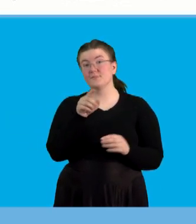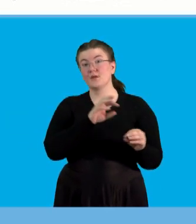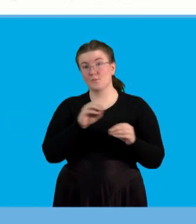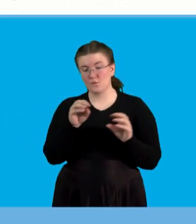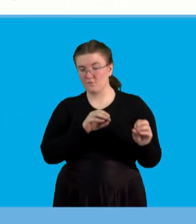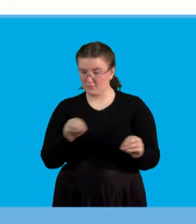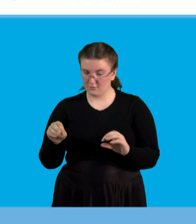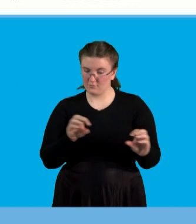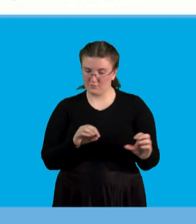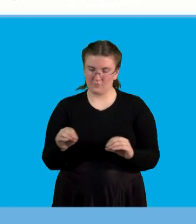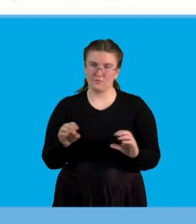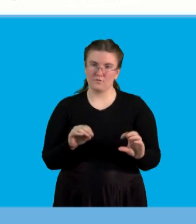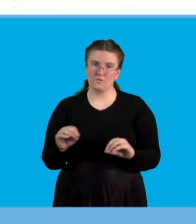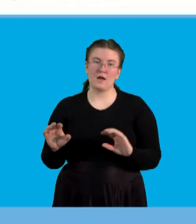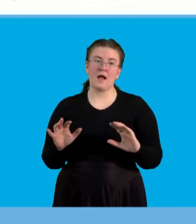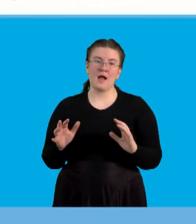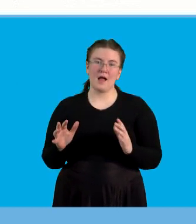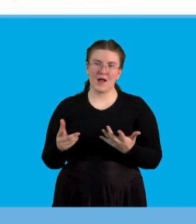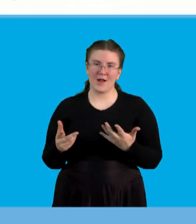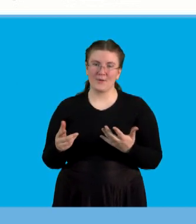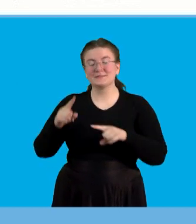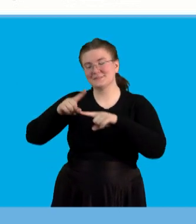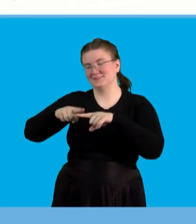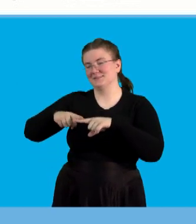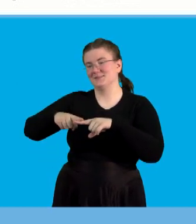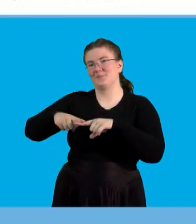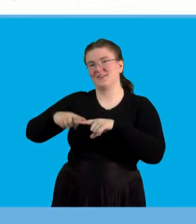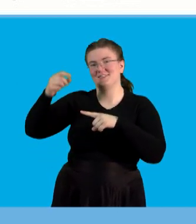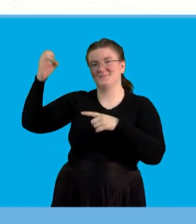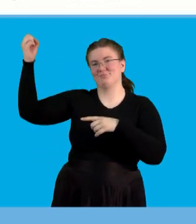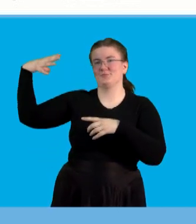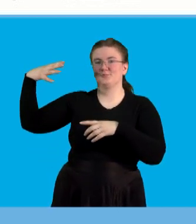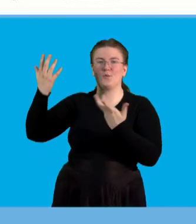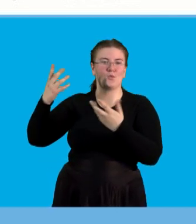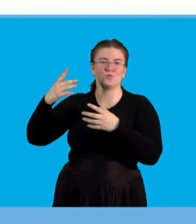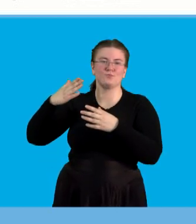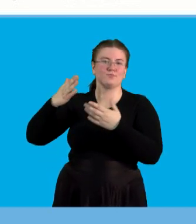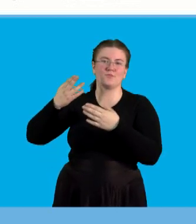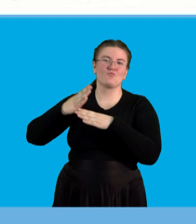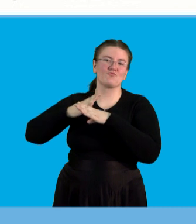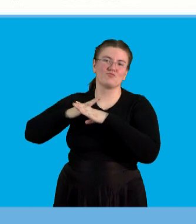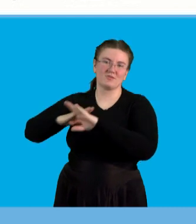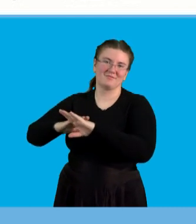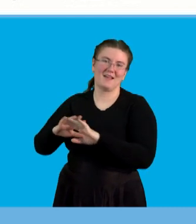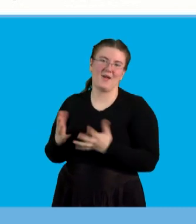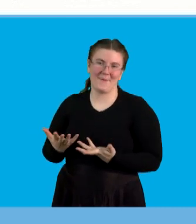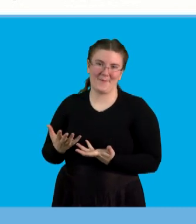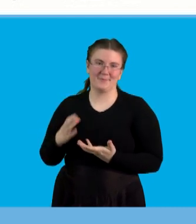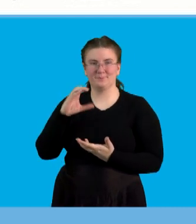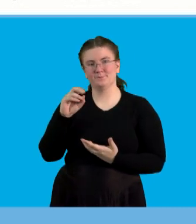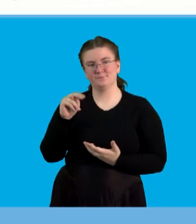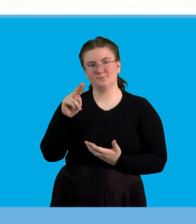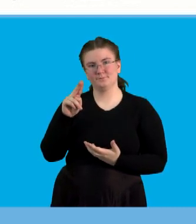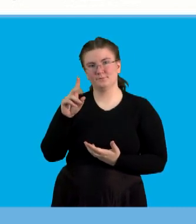these electrons move, it is determined by the resistance of the conductor. So that means if a conductor has a high resistance, or